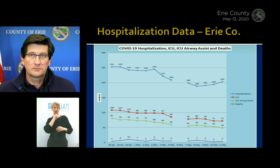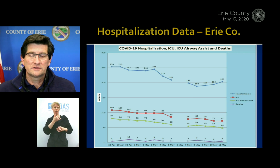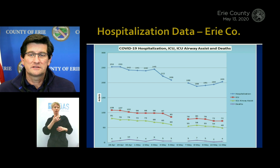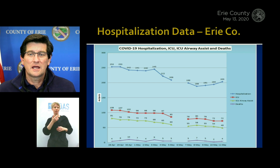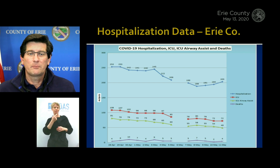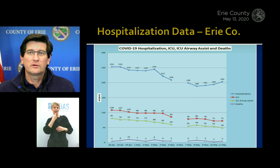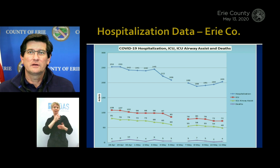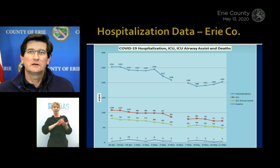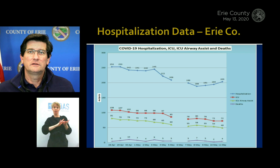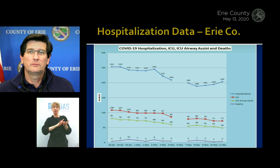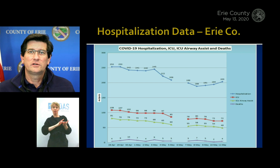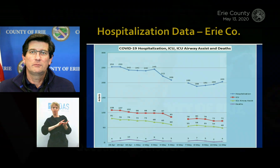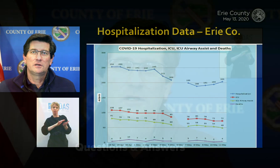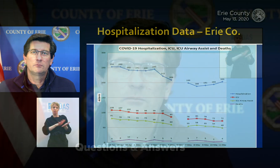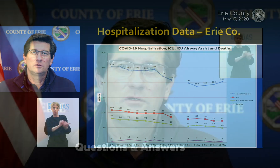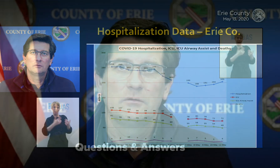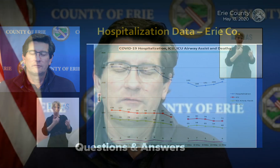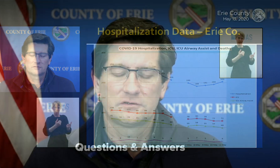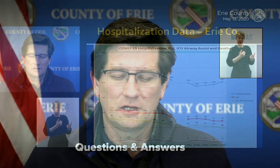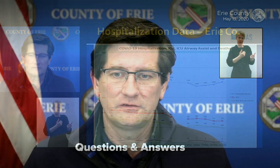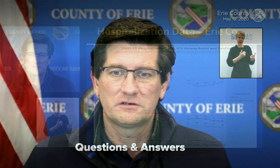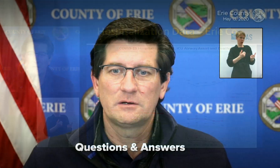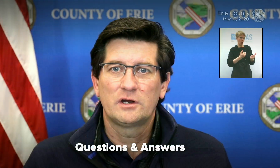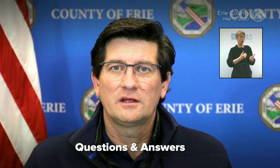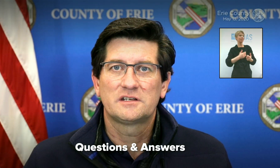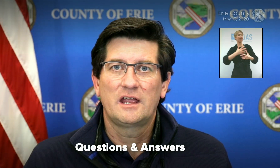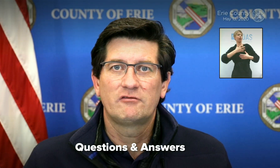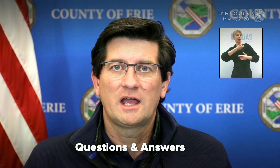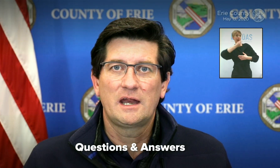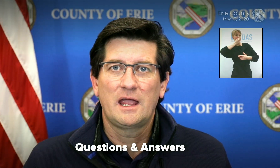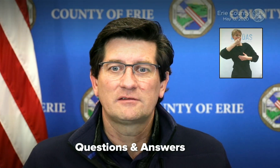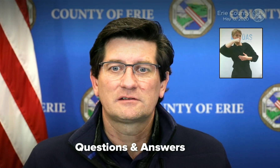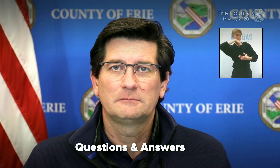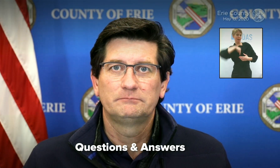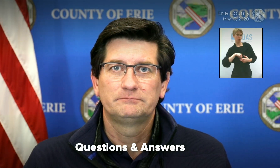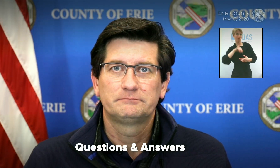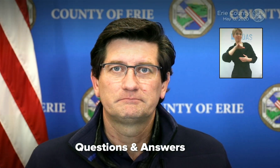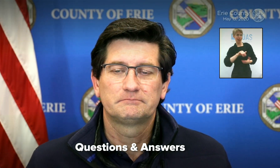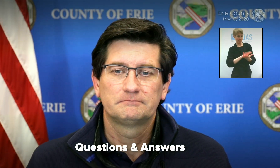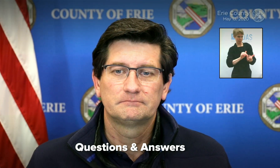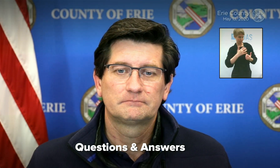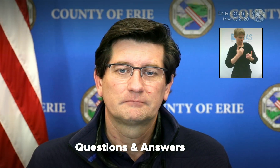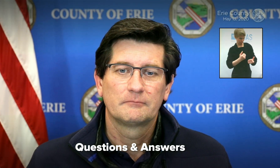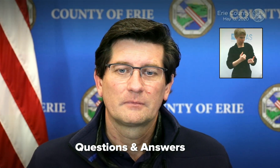Going back up to the top, WKBW, or first off, is there anybody else I have not asked?